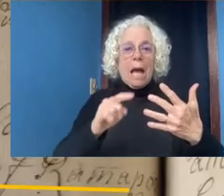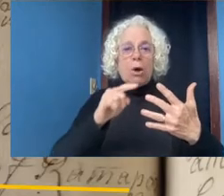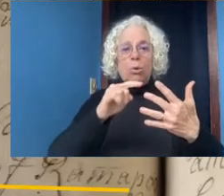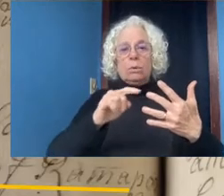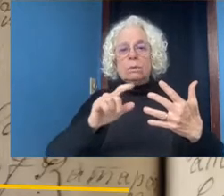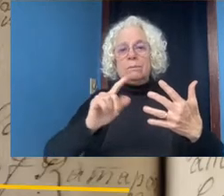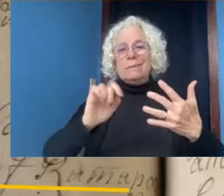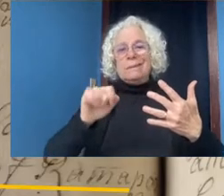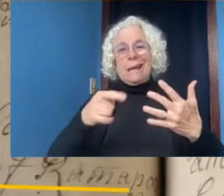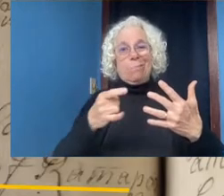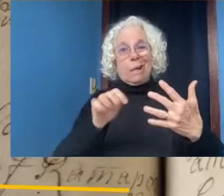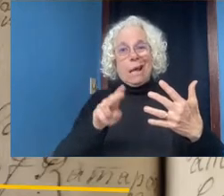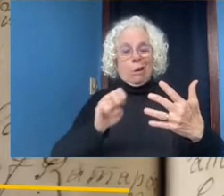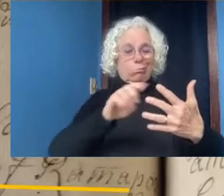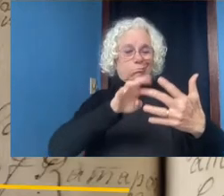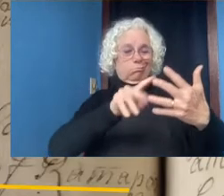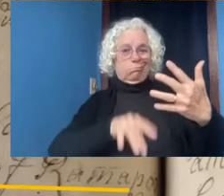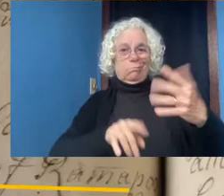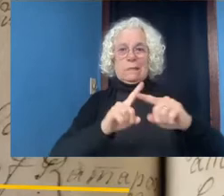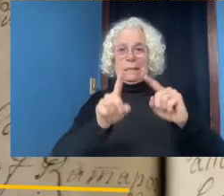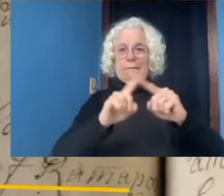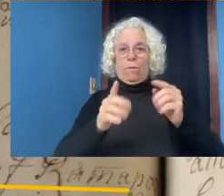Tapgao.